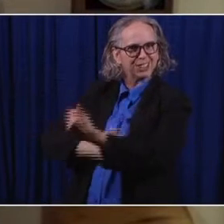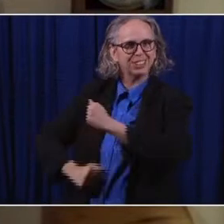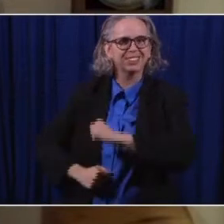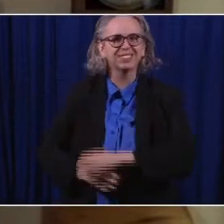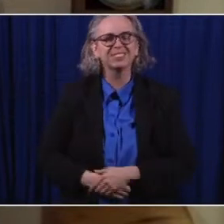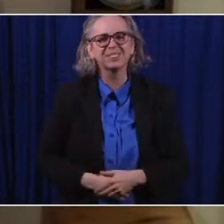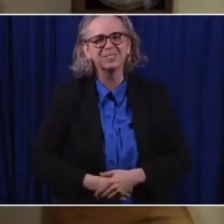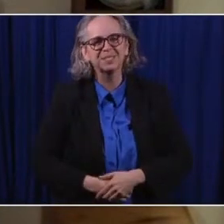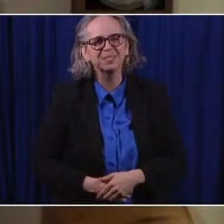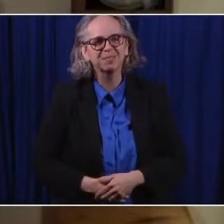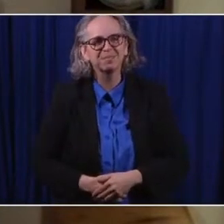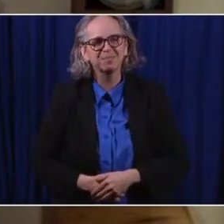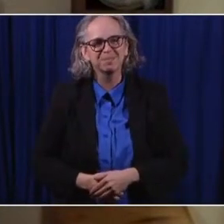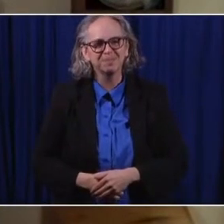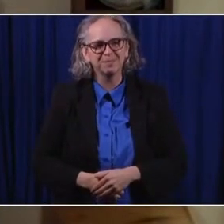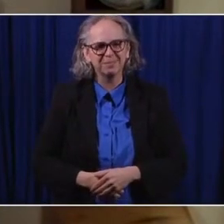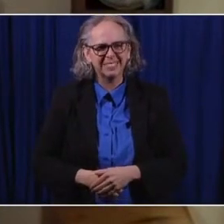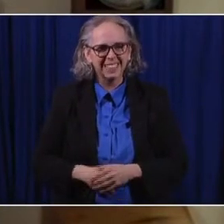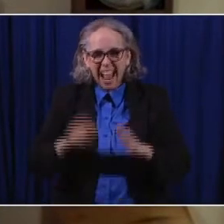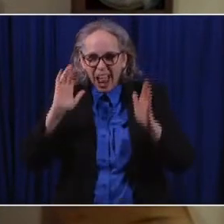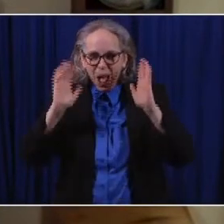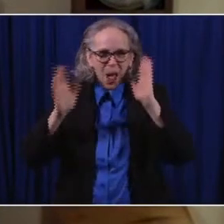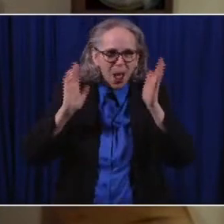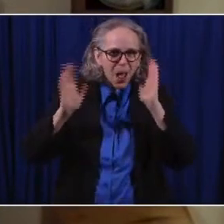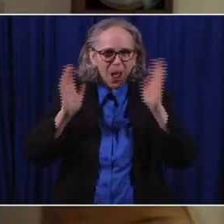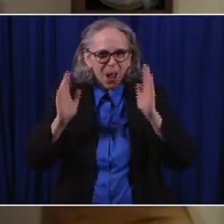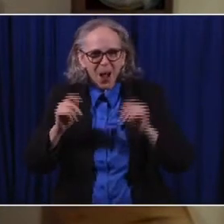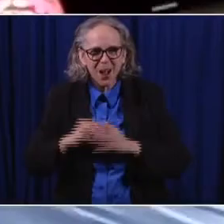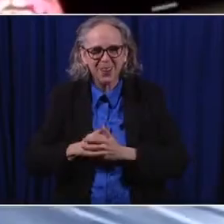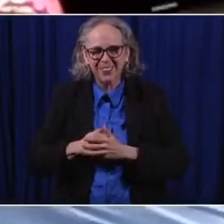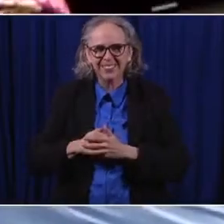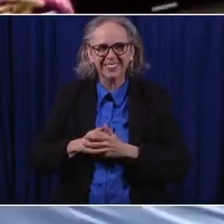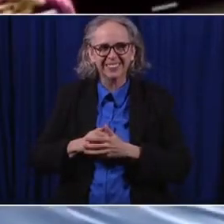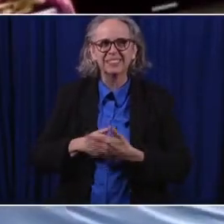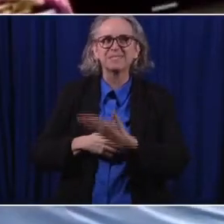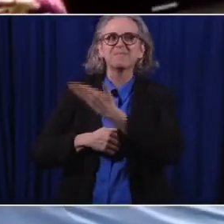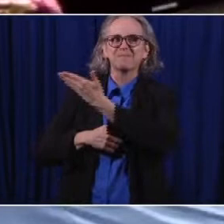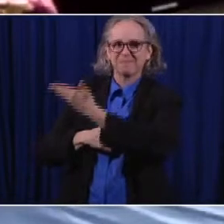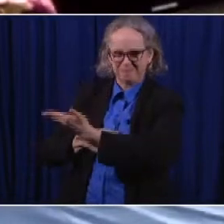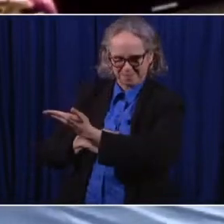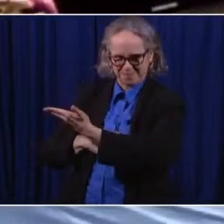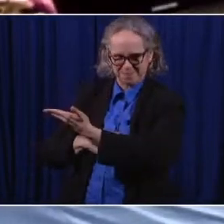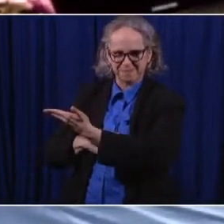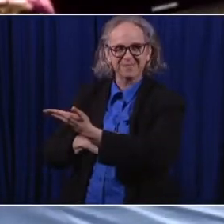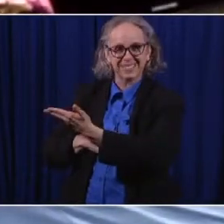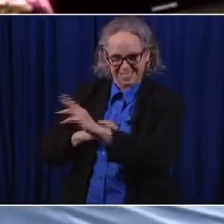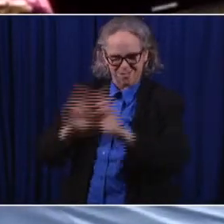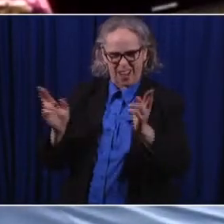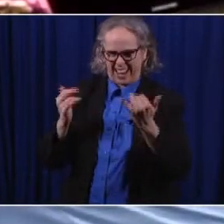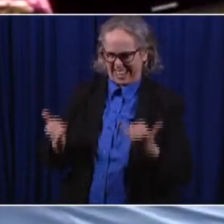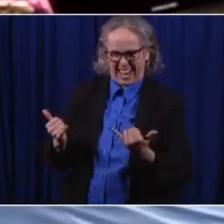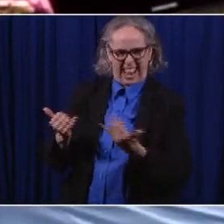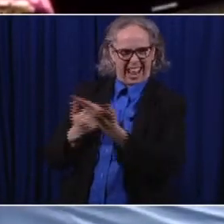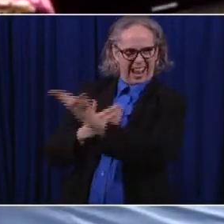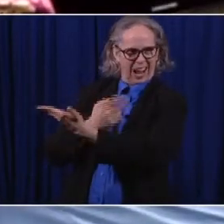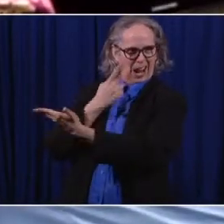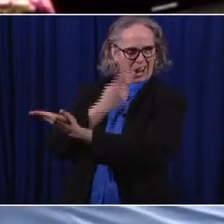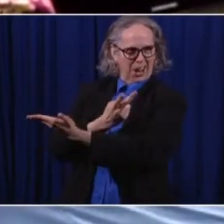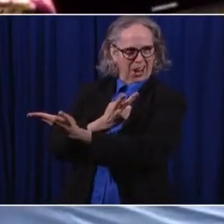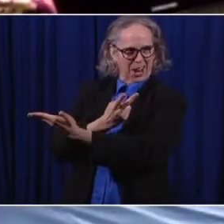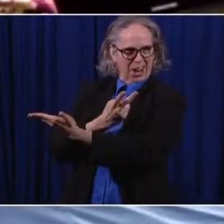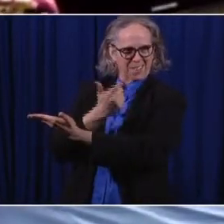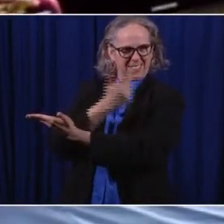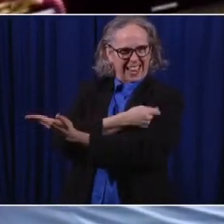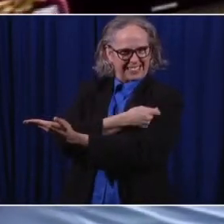All right, Casey. Hello. Are you ready? Yeah. Big stick.